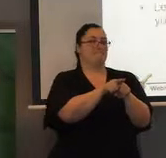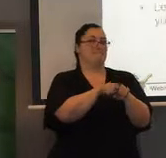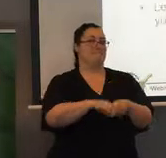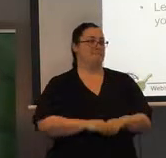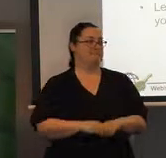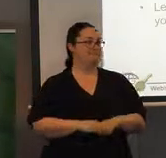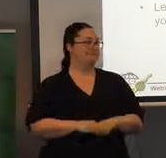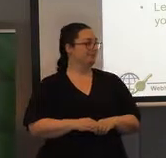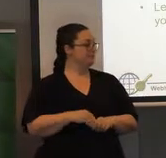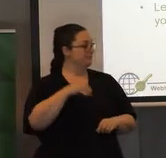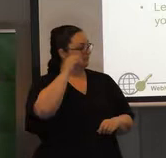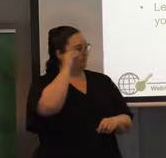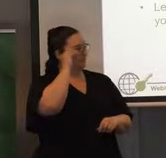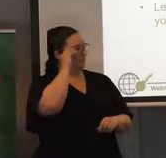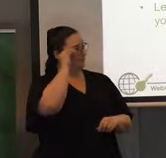accessibility.